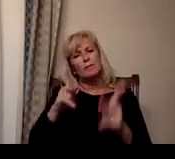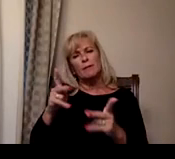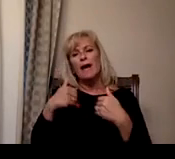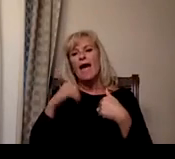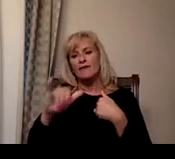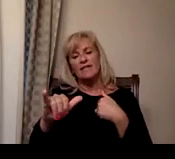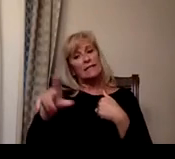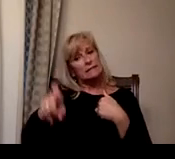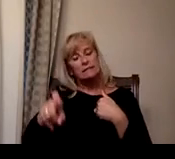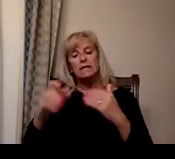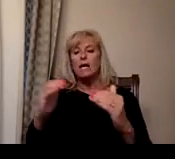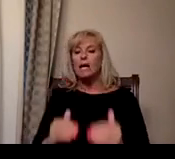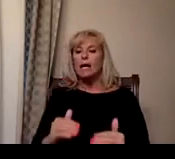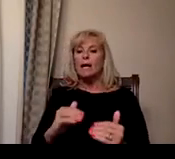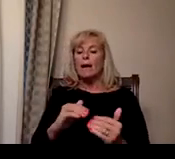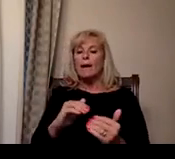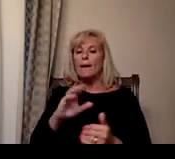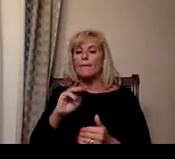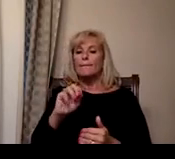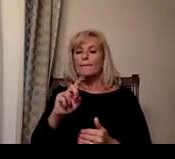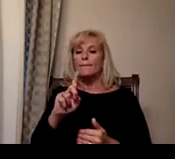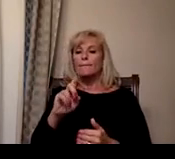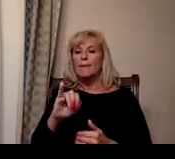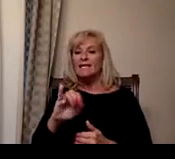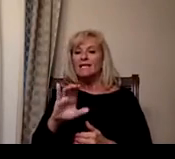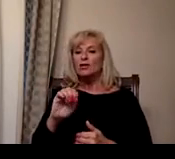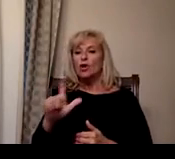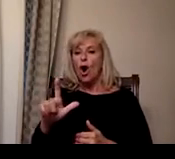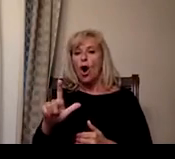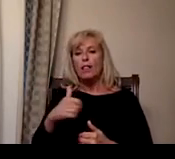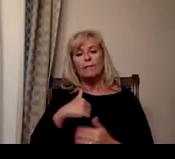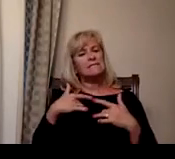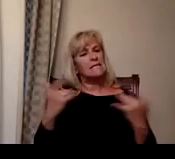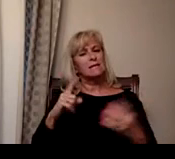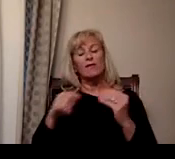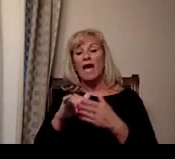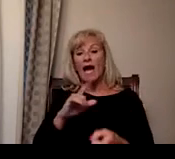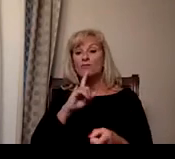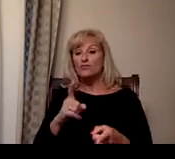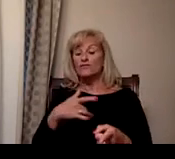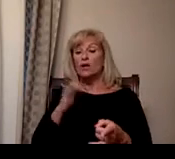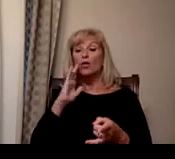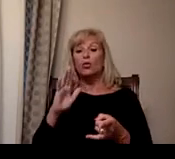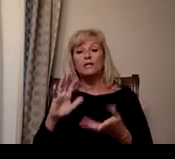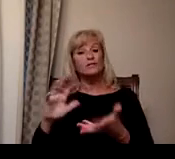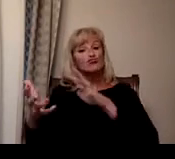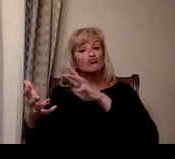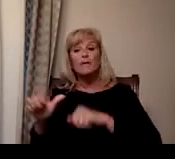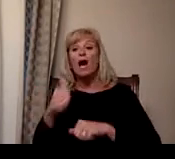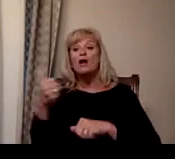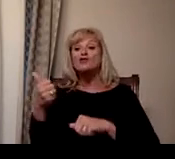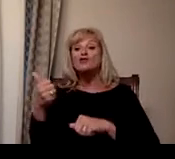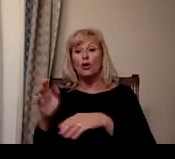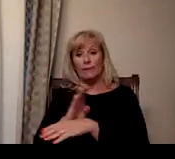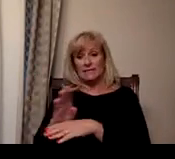Medicall is something I'm truly excited about. I believe it's going to disrupt another whole industry.